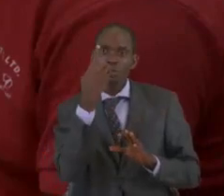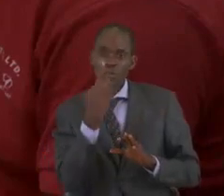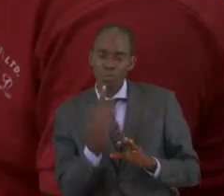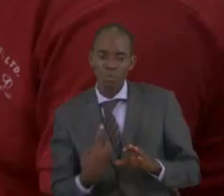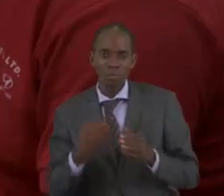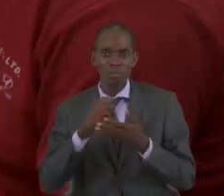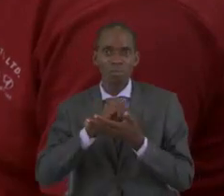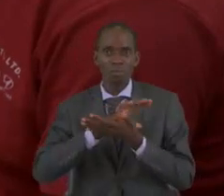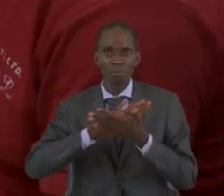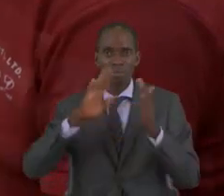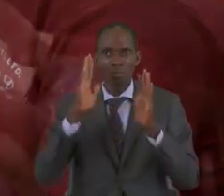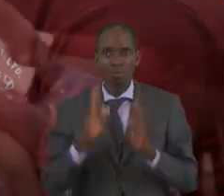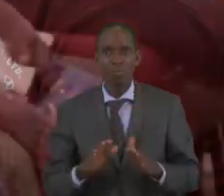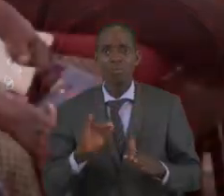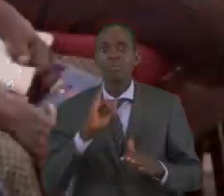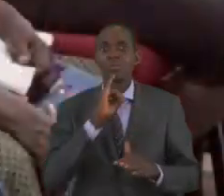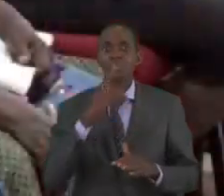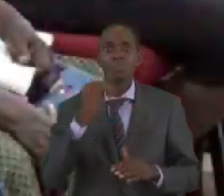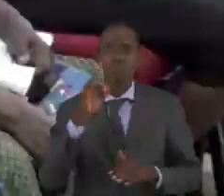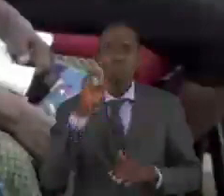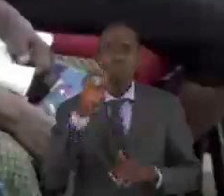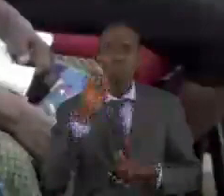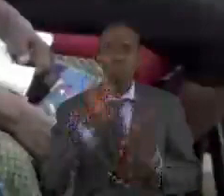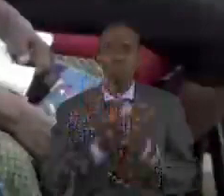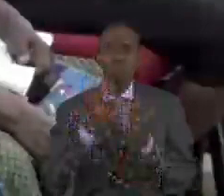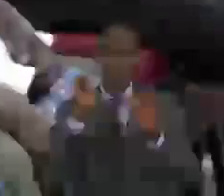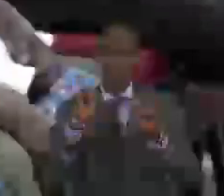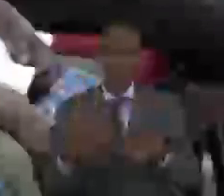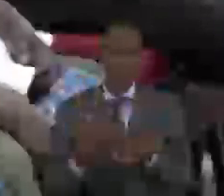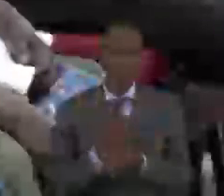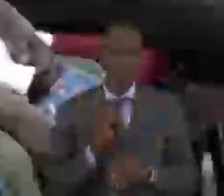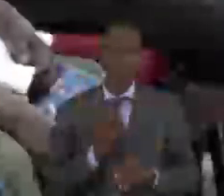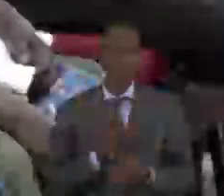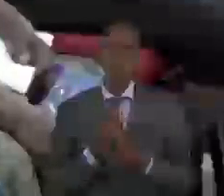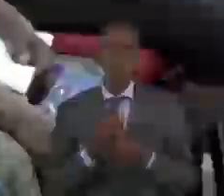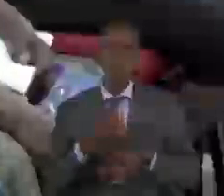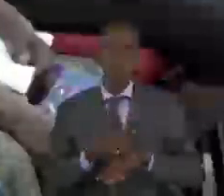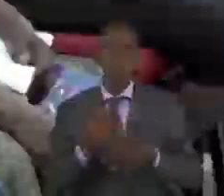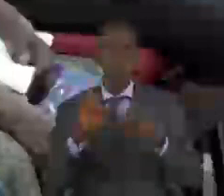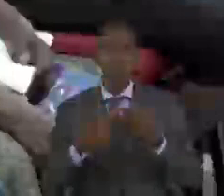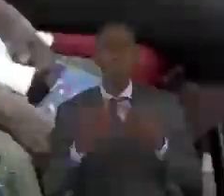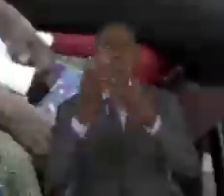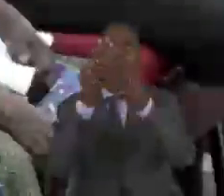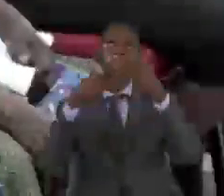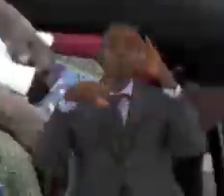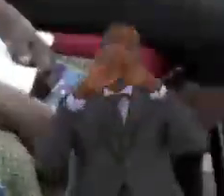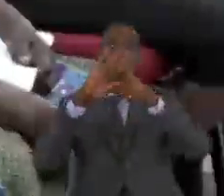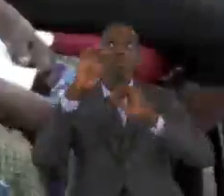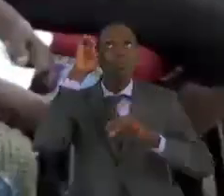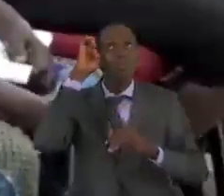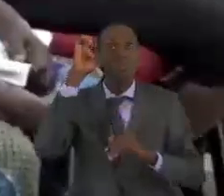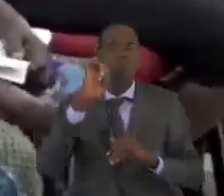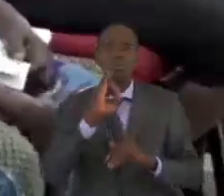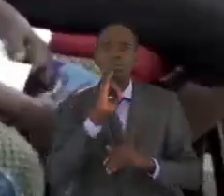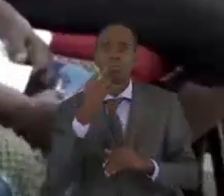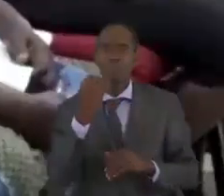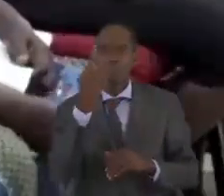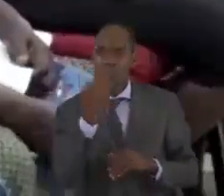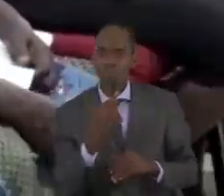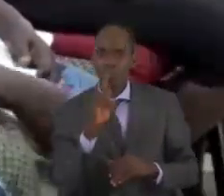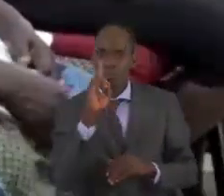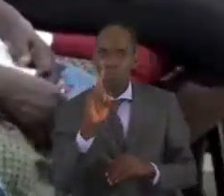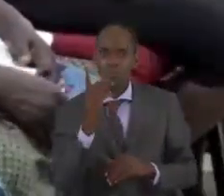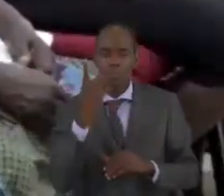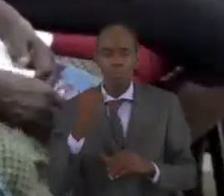He's the only one that can take us from earth and take us to heaven. Why? He's the only one, the